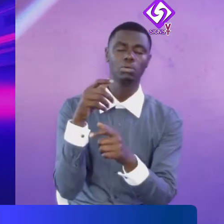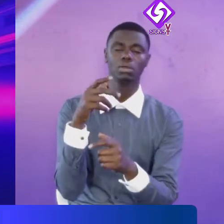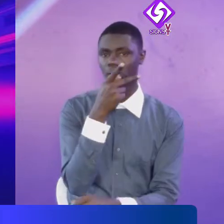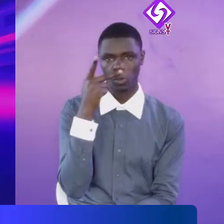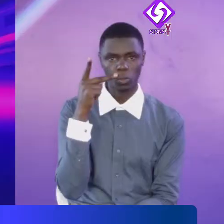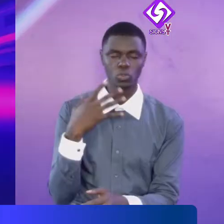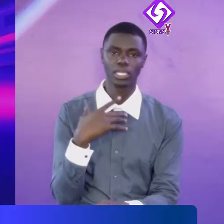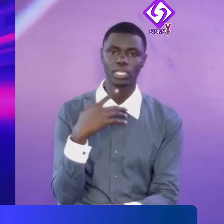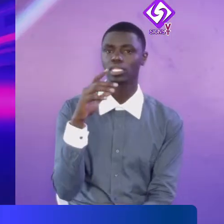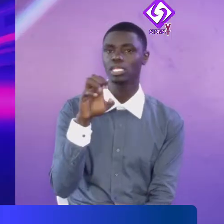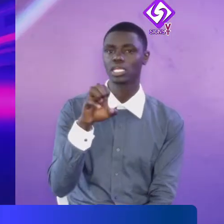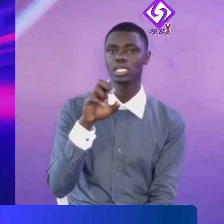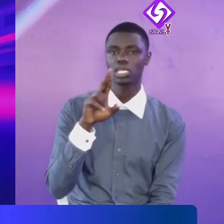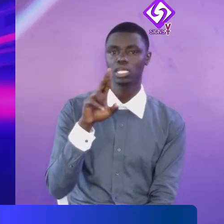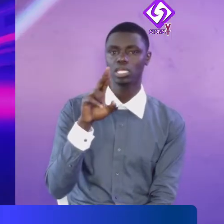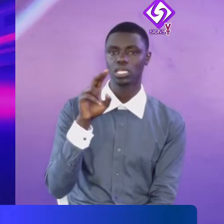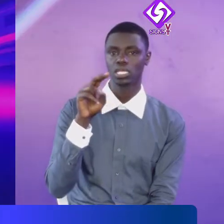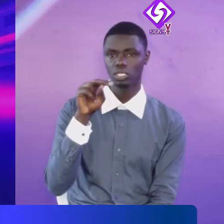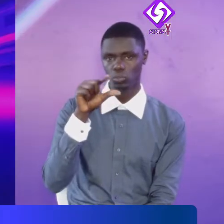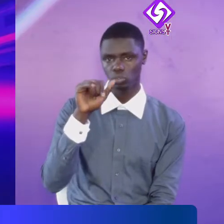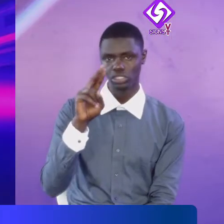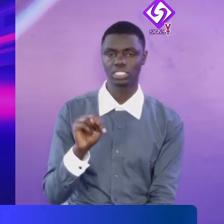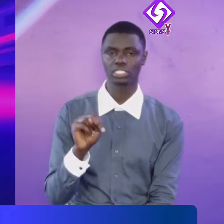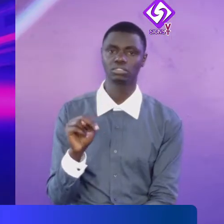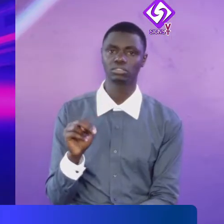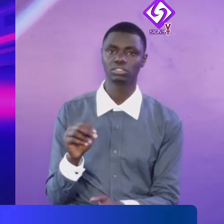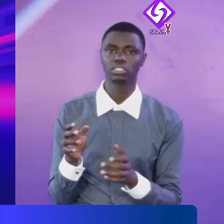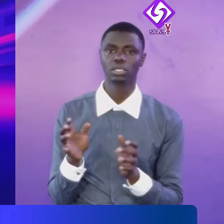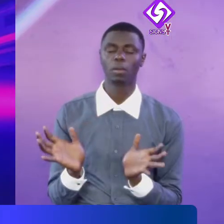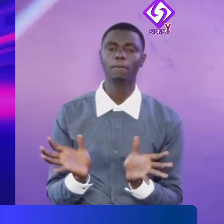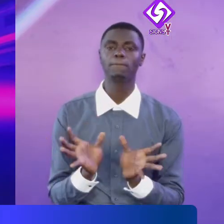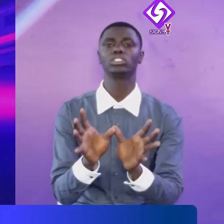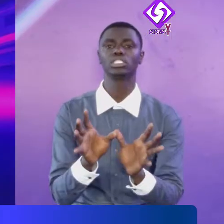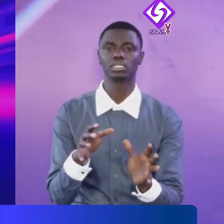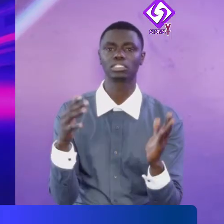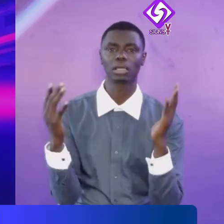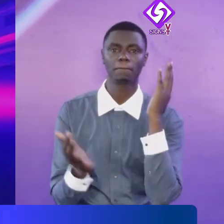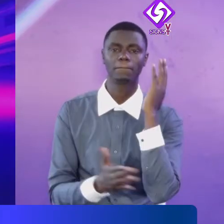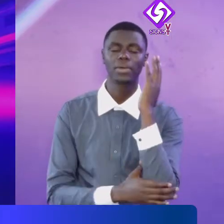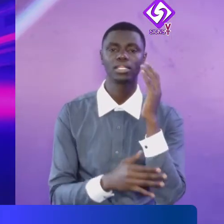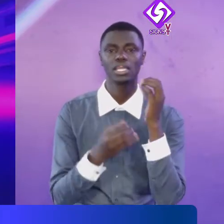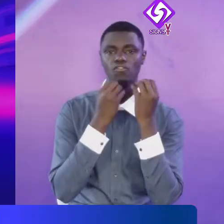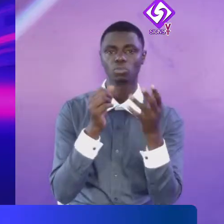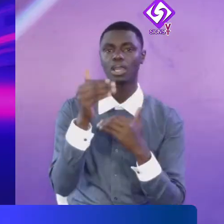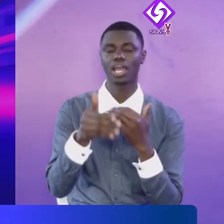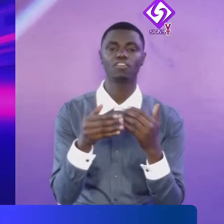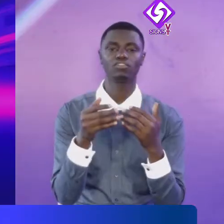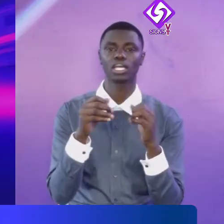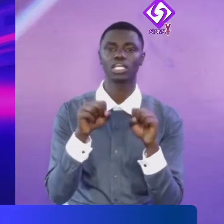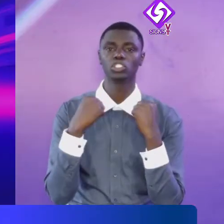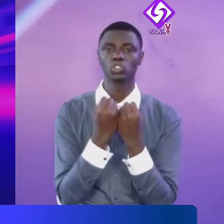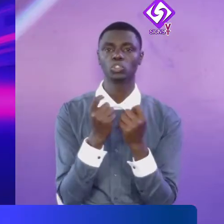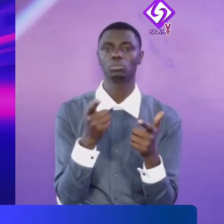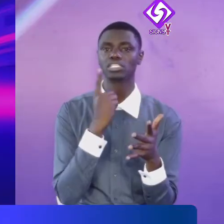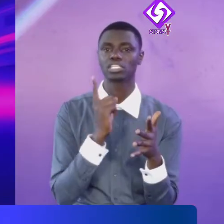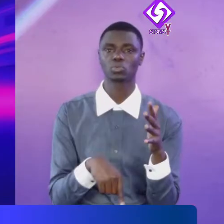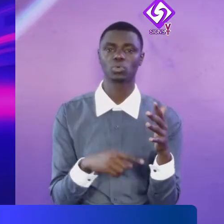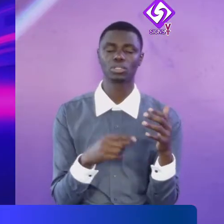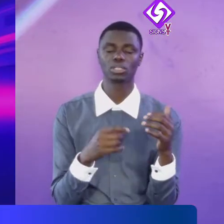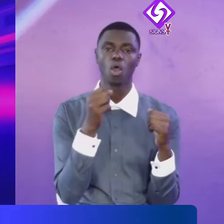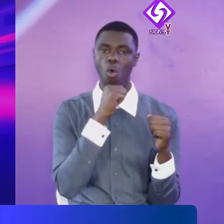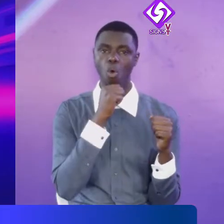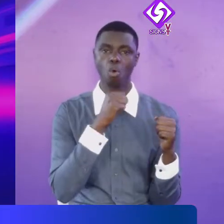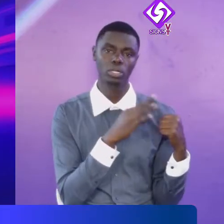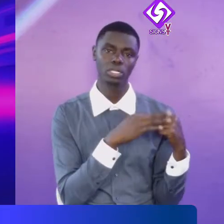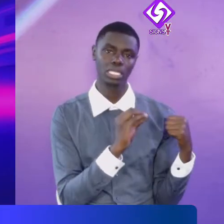Eugene Wamalwa, of peddling malicious disinformation after social media posts said the